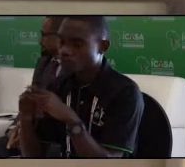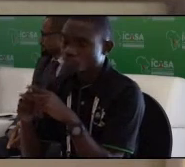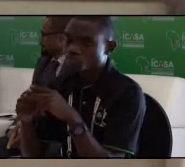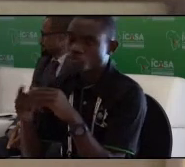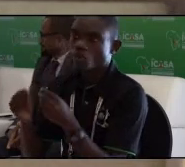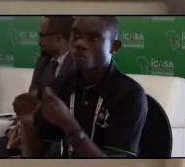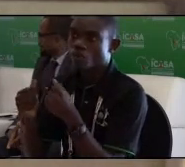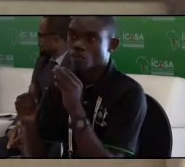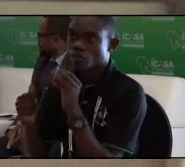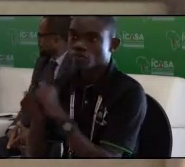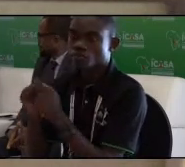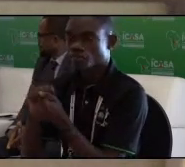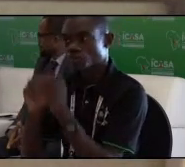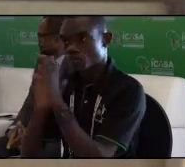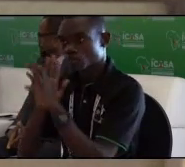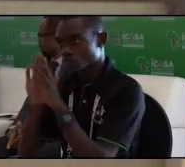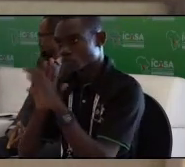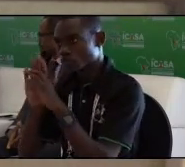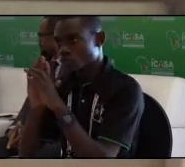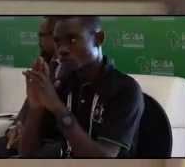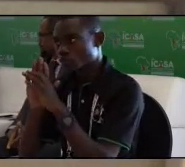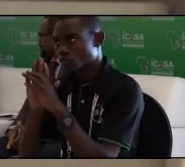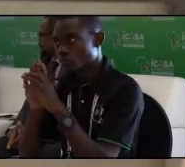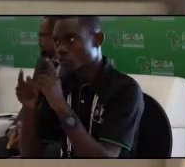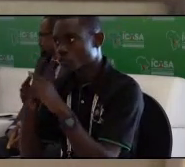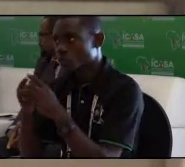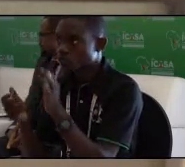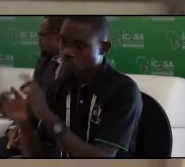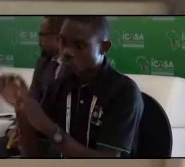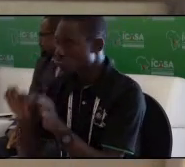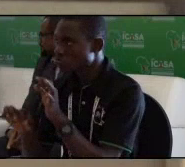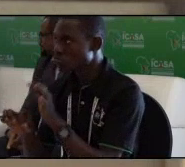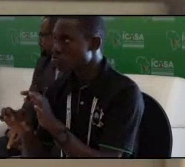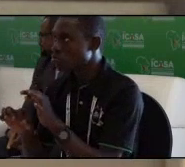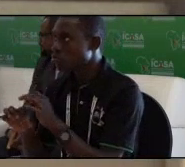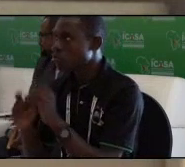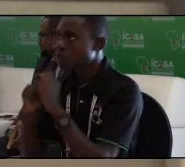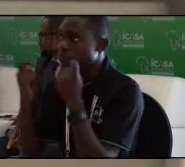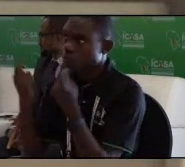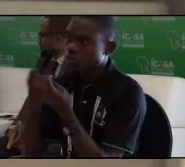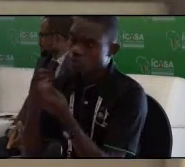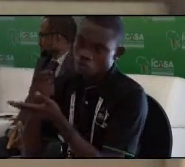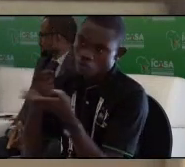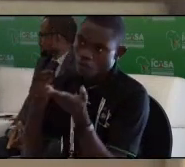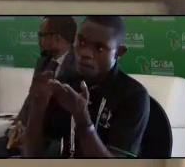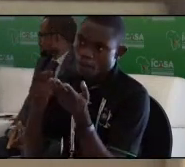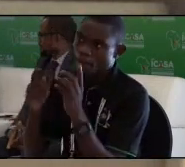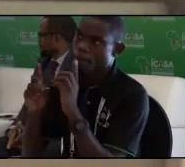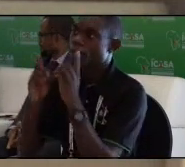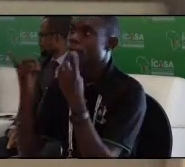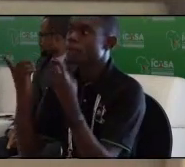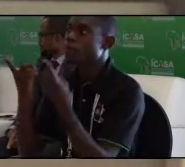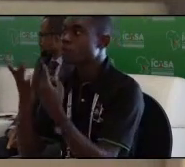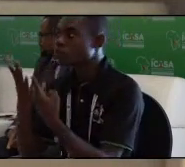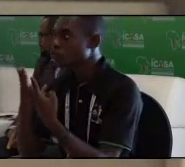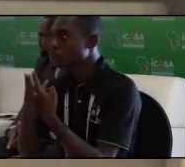diagnostics in the country, working with all the labs and our department of the our lab department of the Ministry